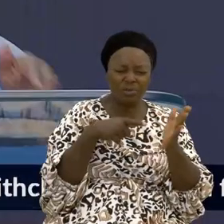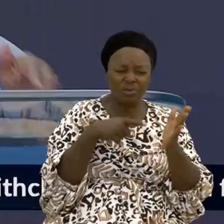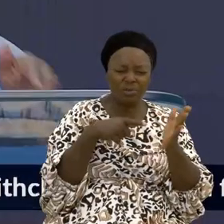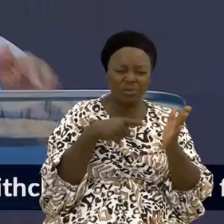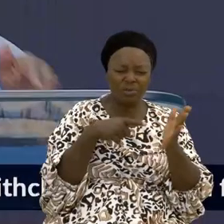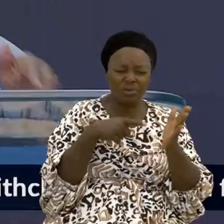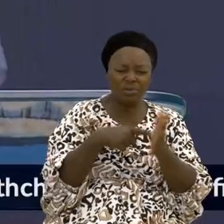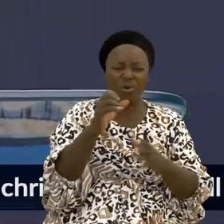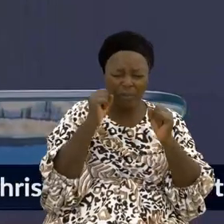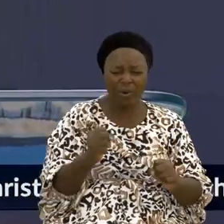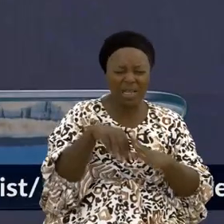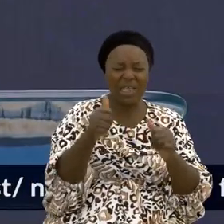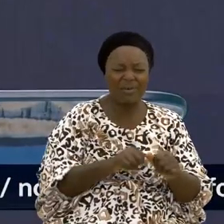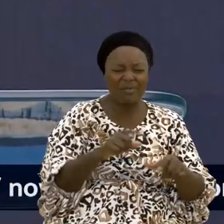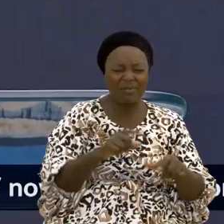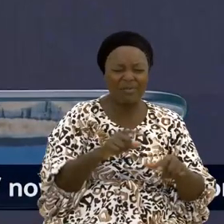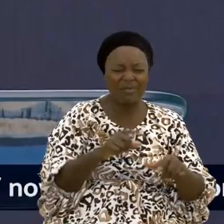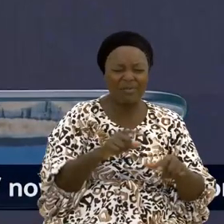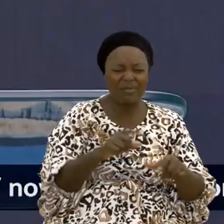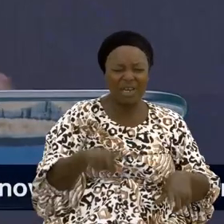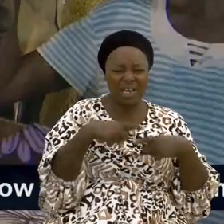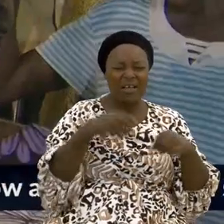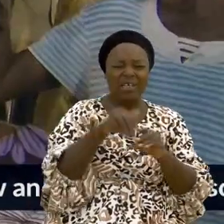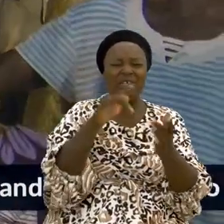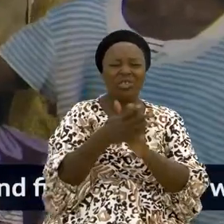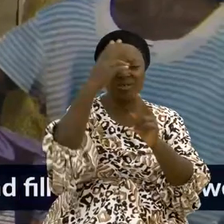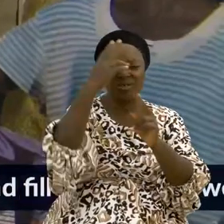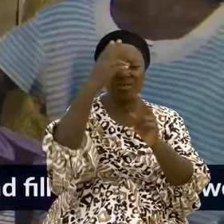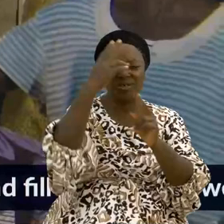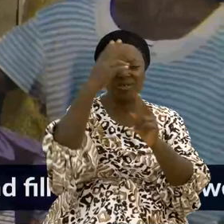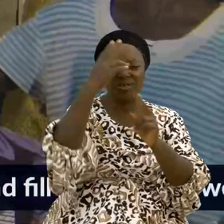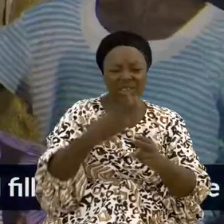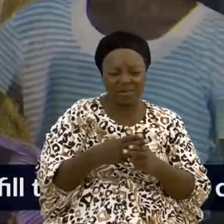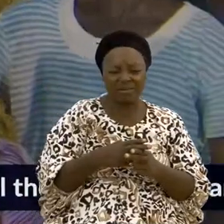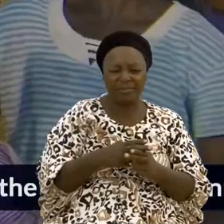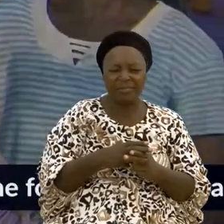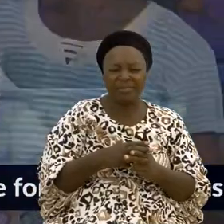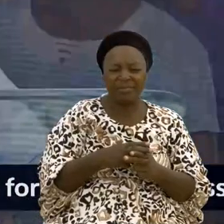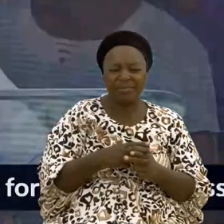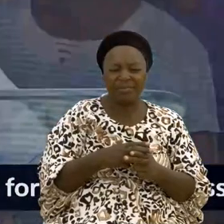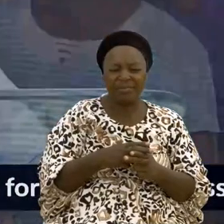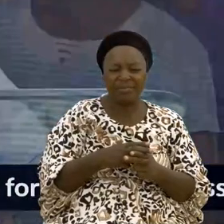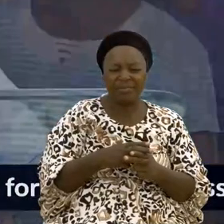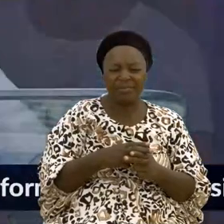your power in every life in Jesus' name.